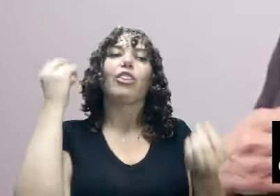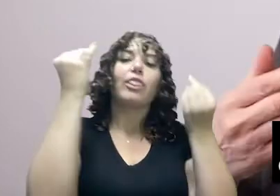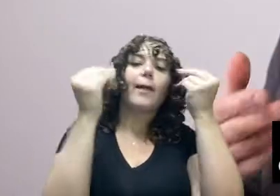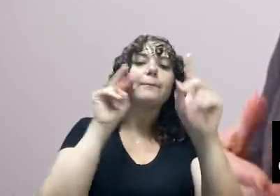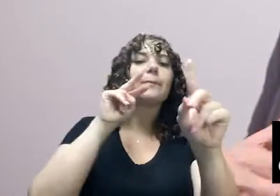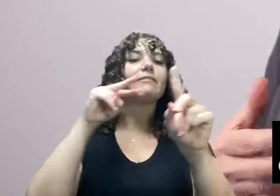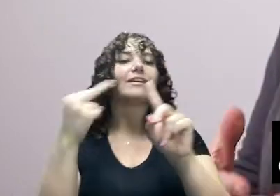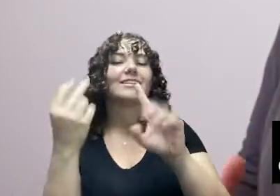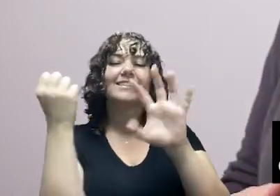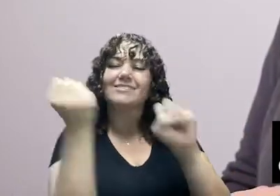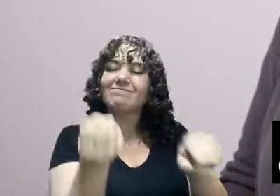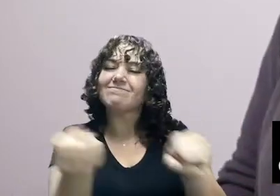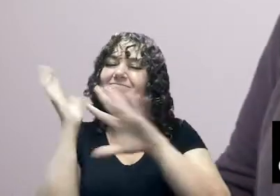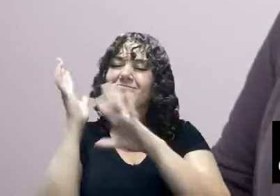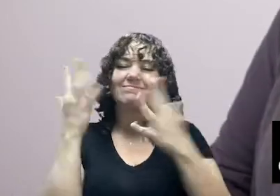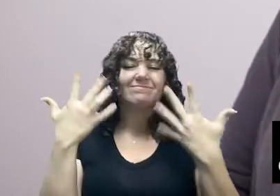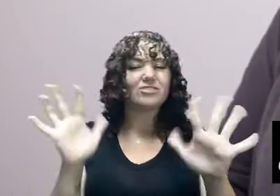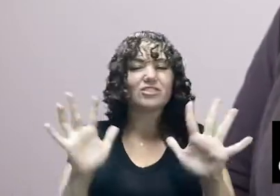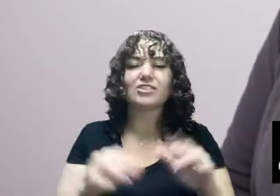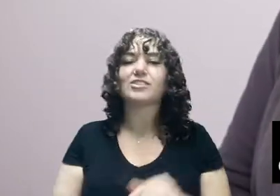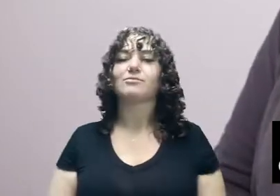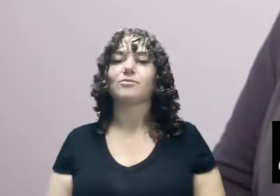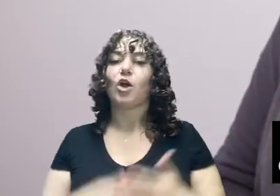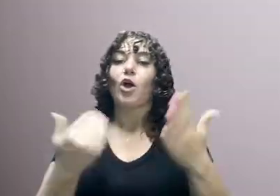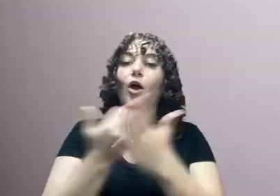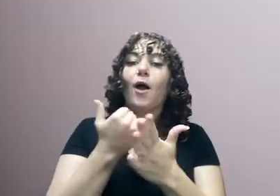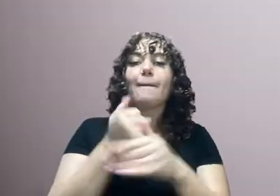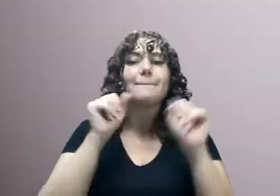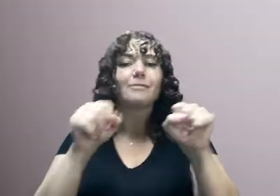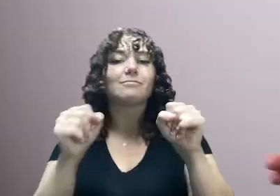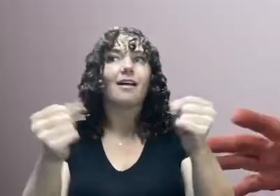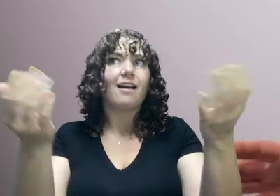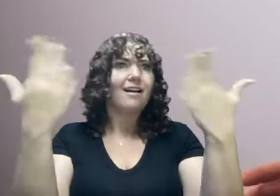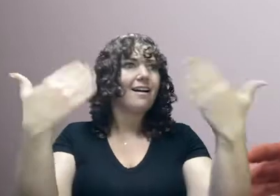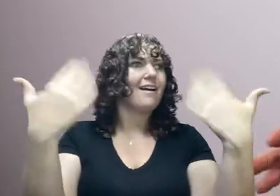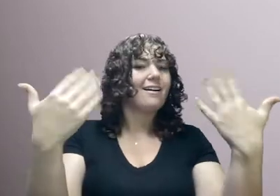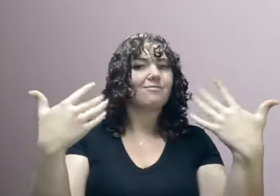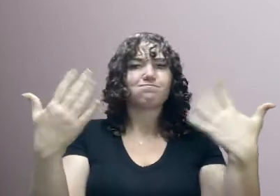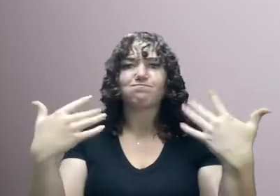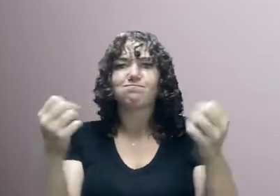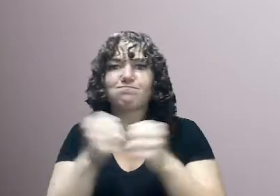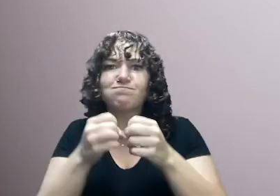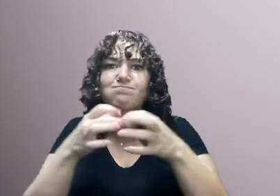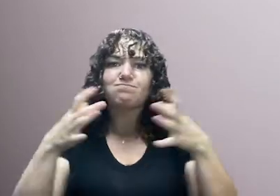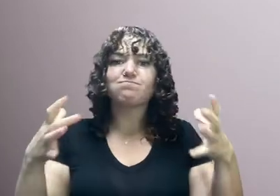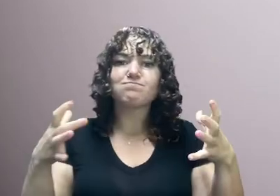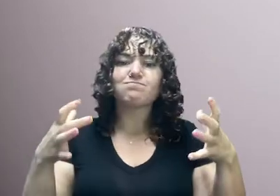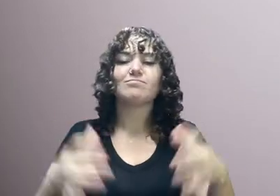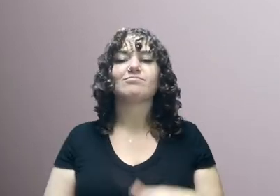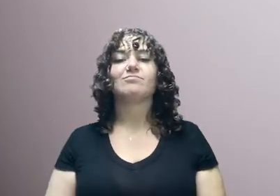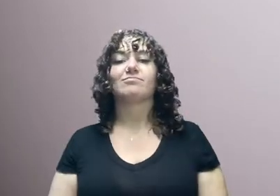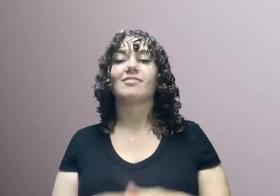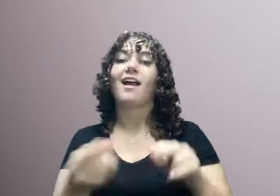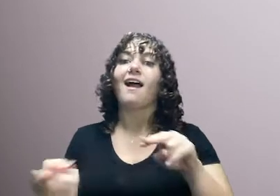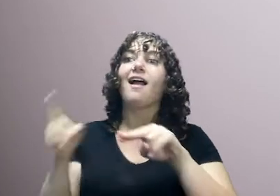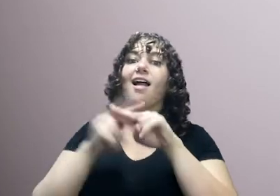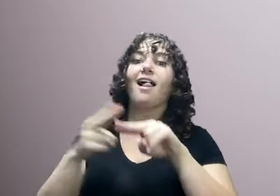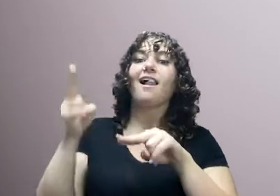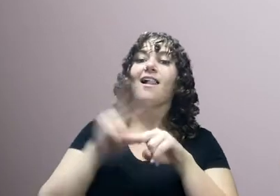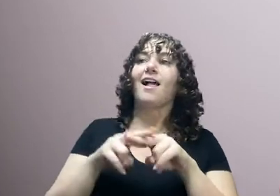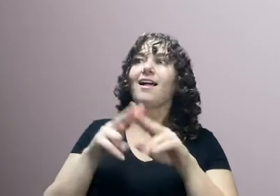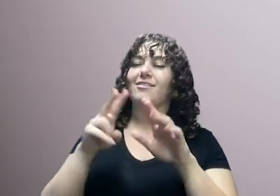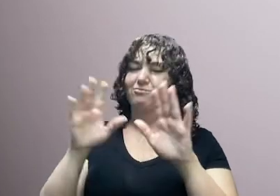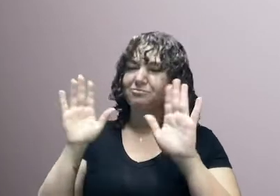take our thinking out of old ways of perception and to really open up what the possibilities are. And